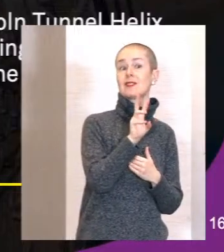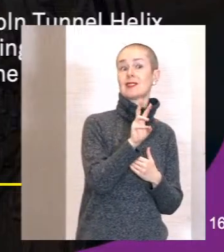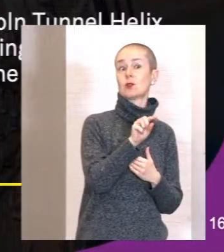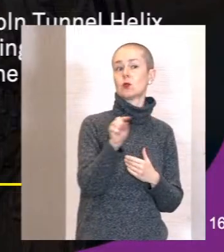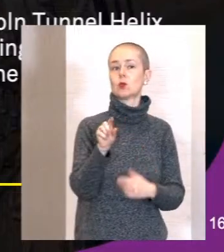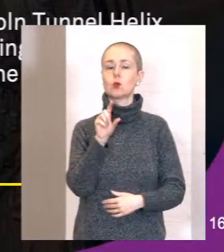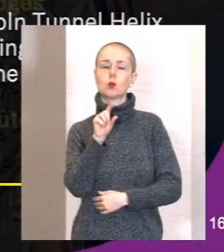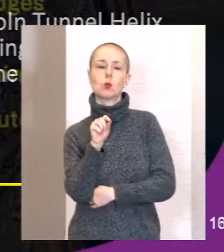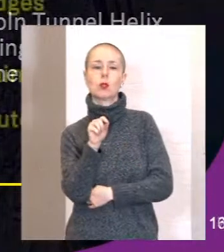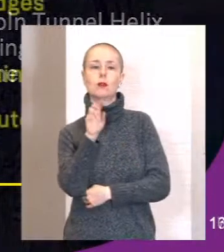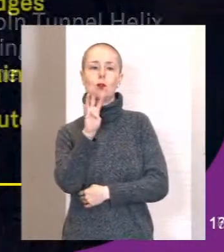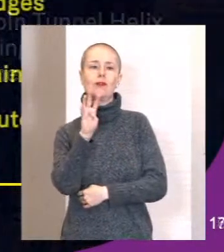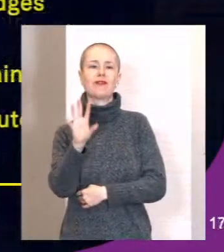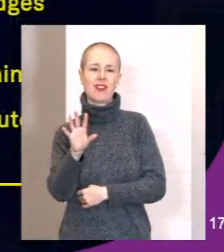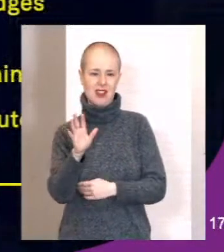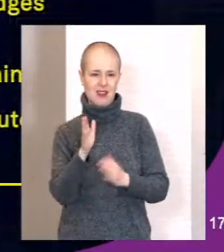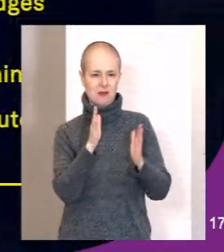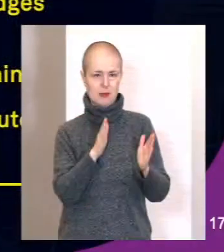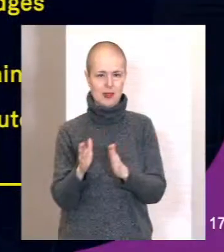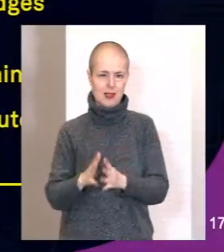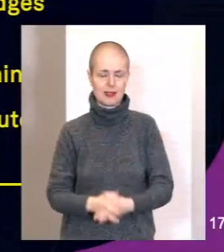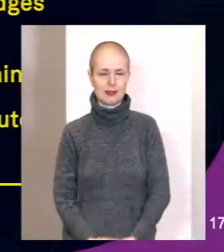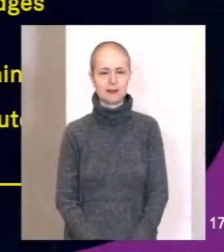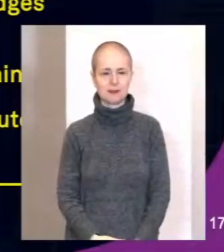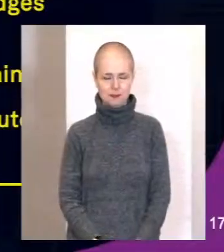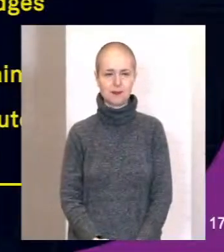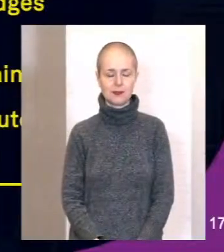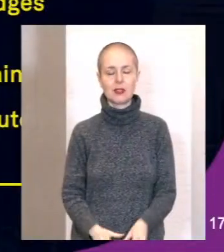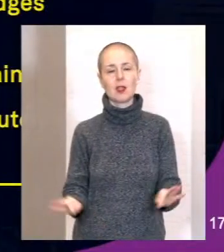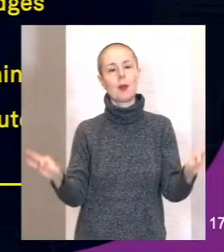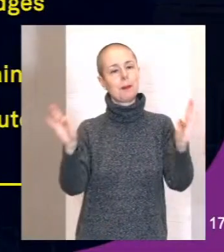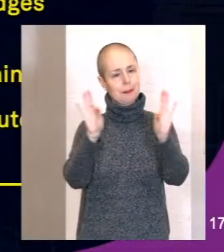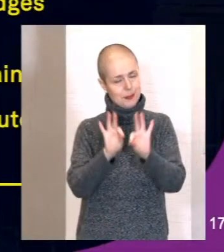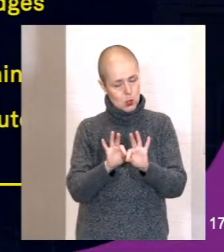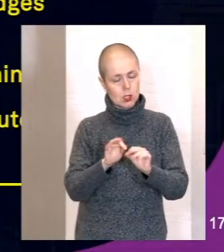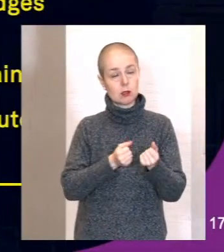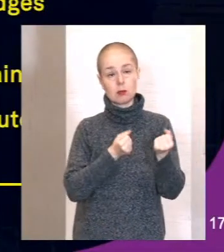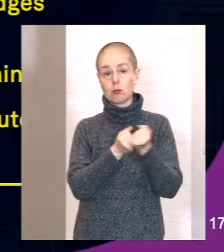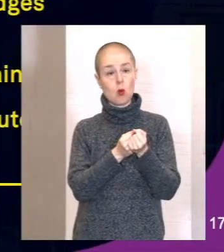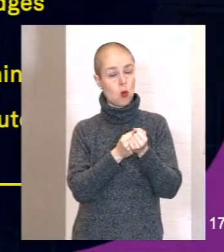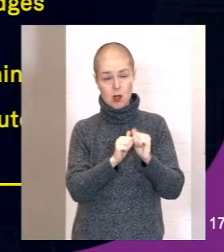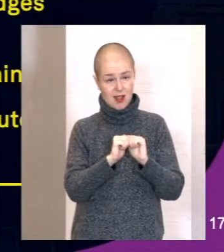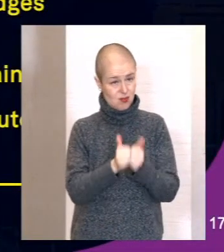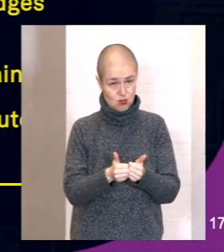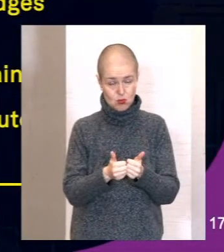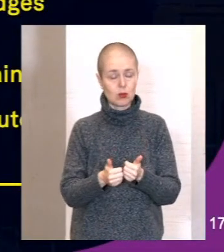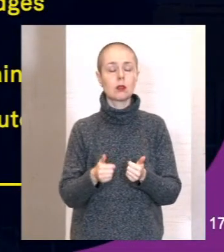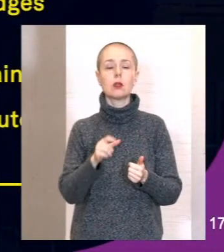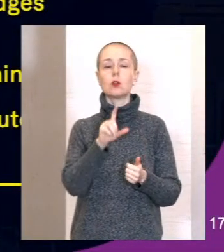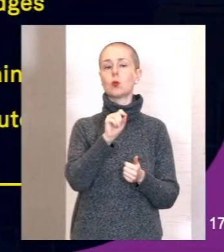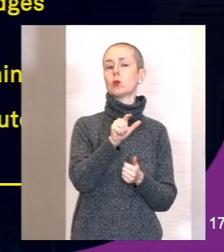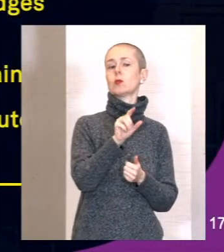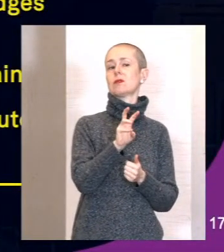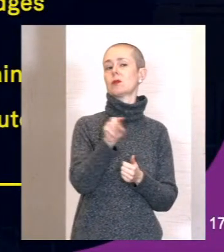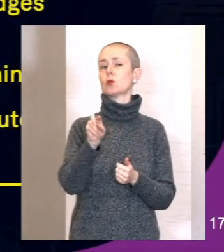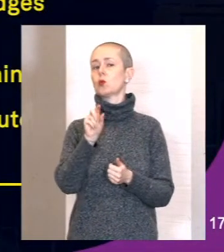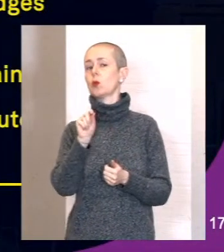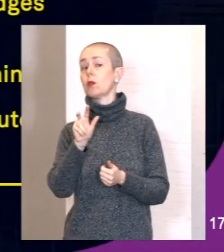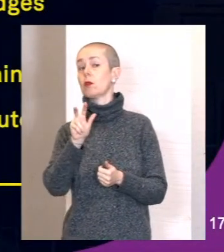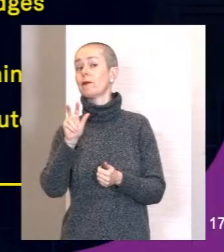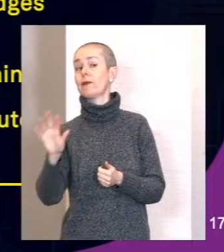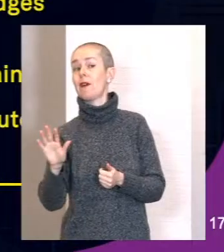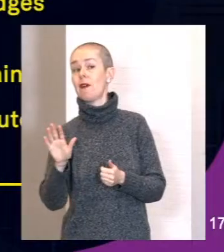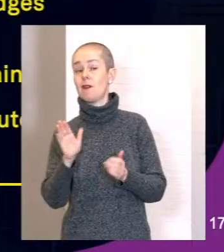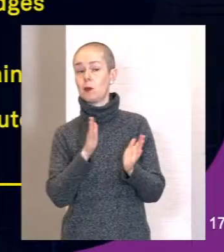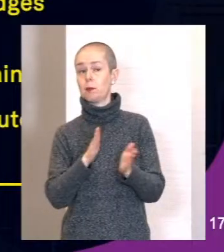2045 capital plan period. To support these critical tunnel and bridge investments, the 2026 to 2035